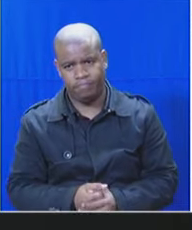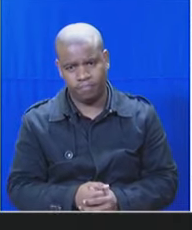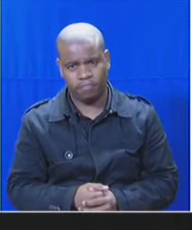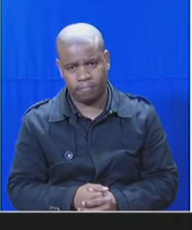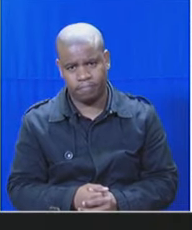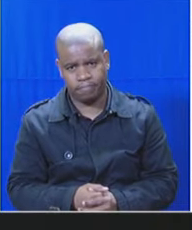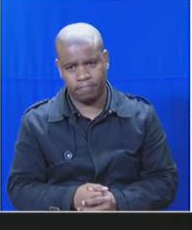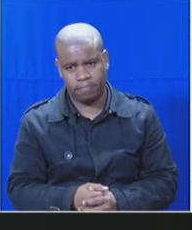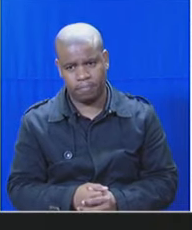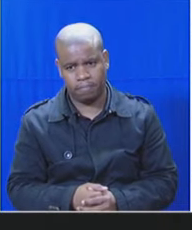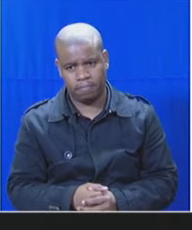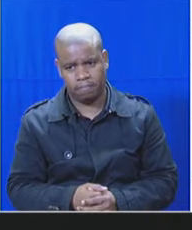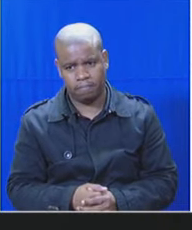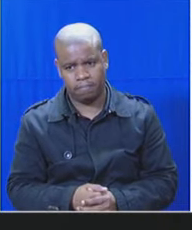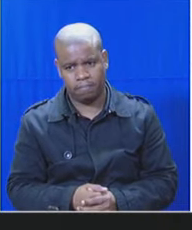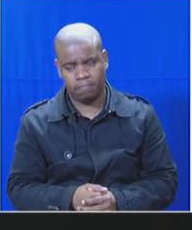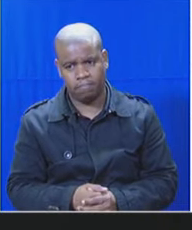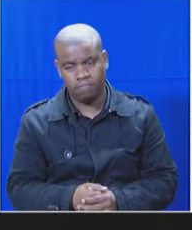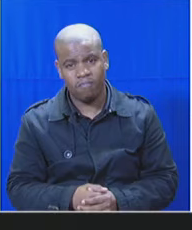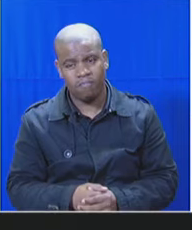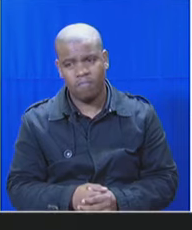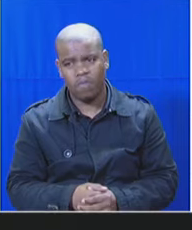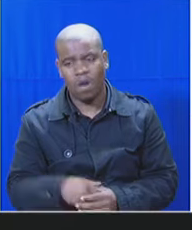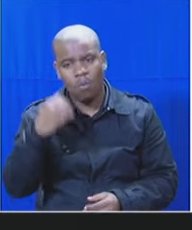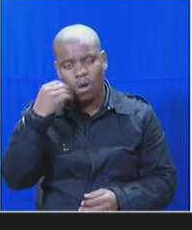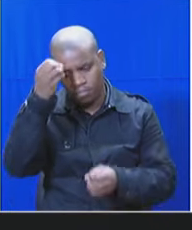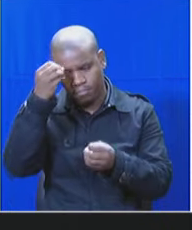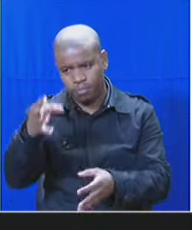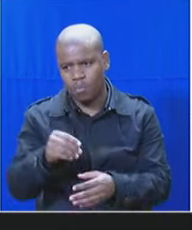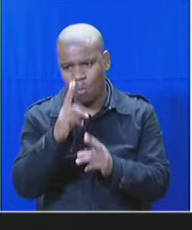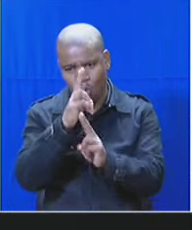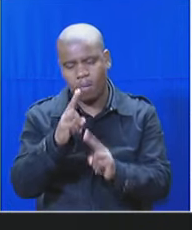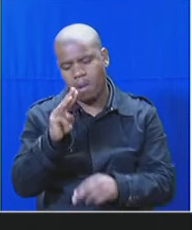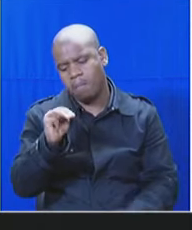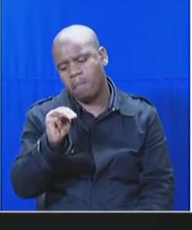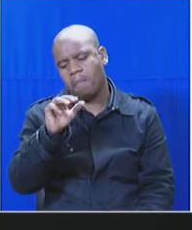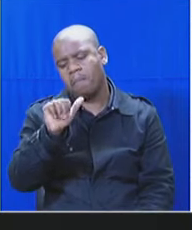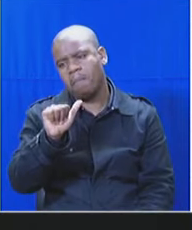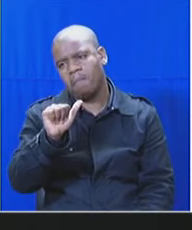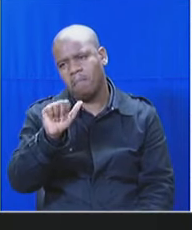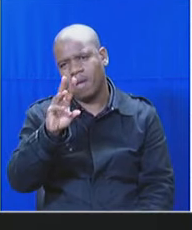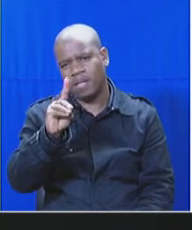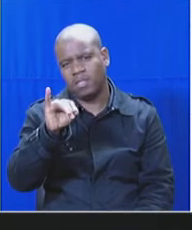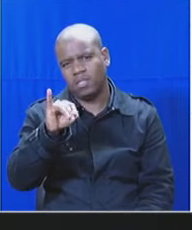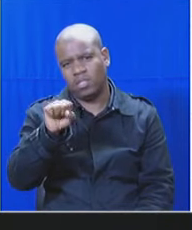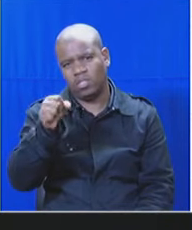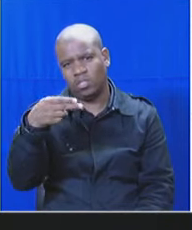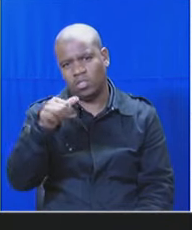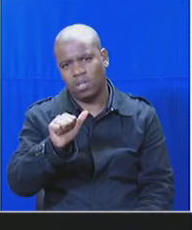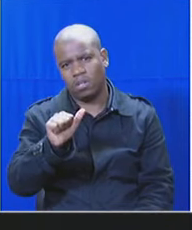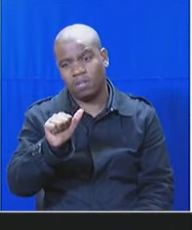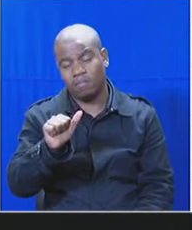EPC, I just want to go back to Honorable Madisha, that what you did here was wrong,